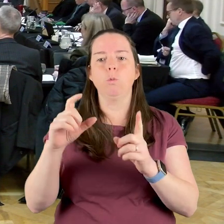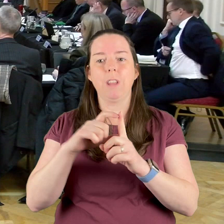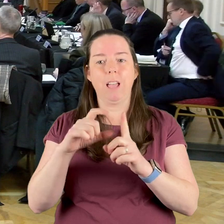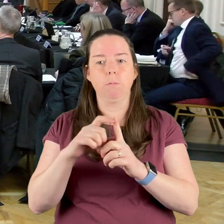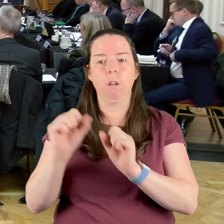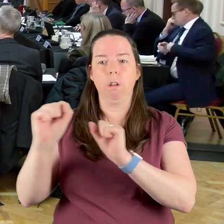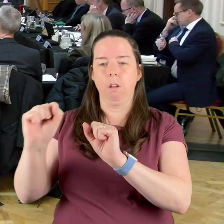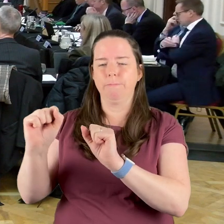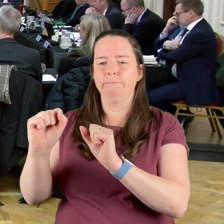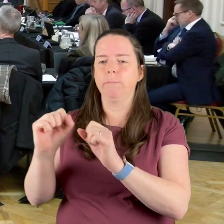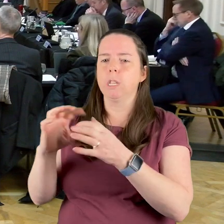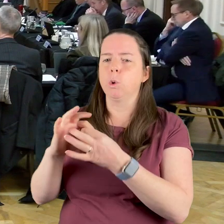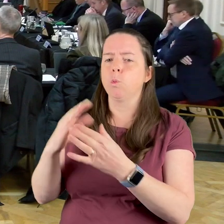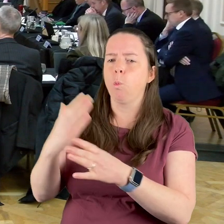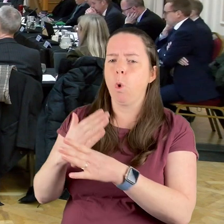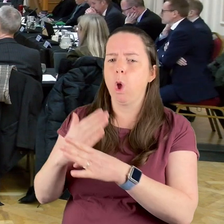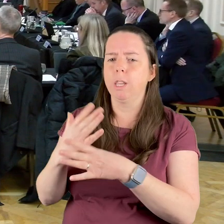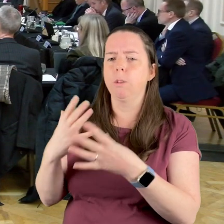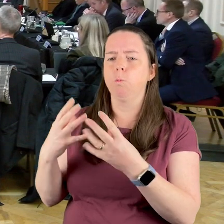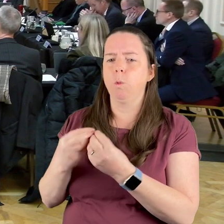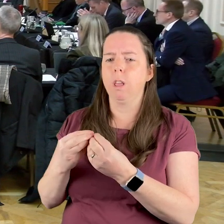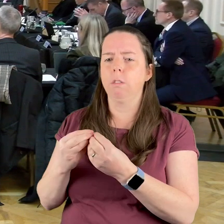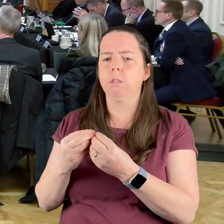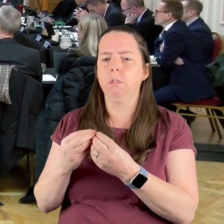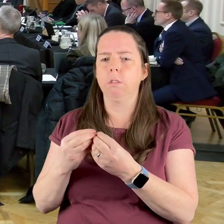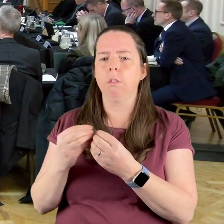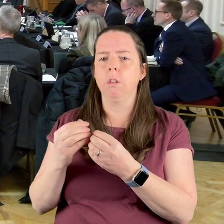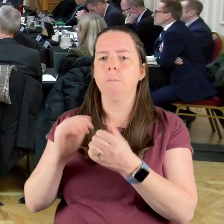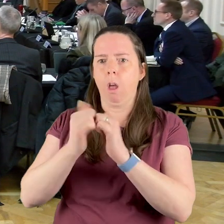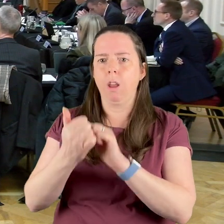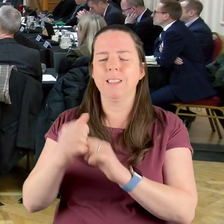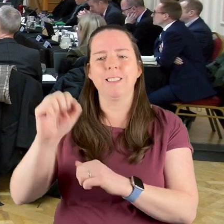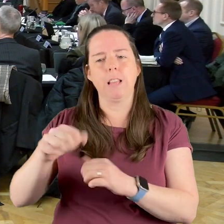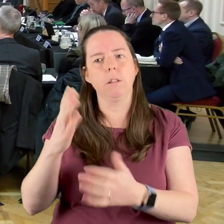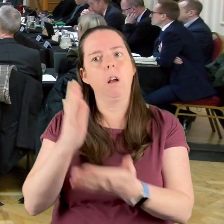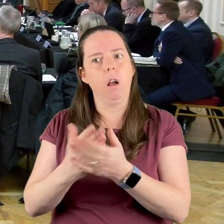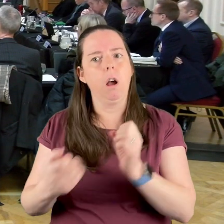available and people are aware around the system.